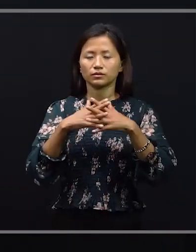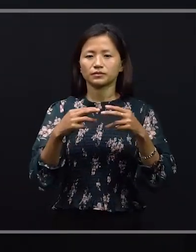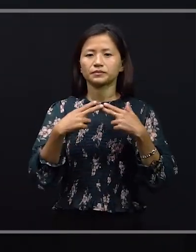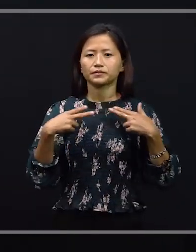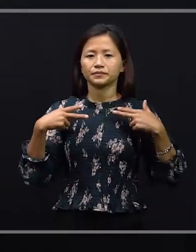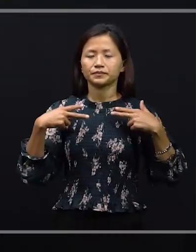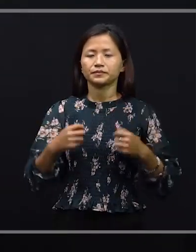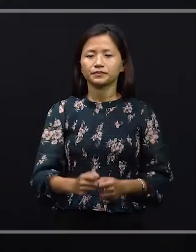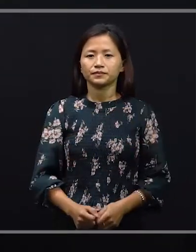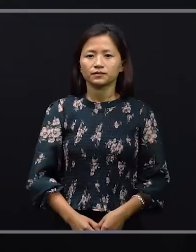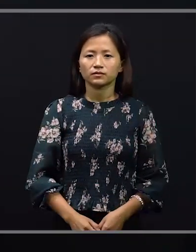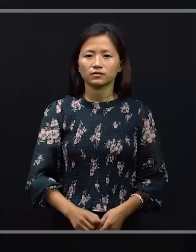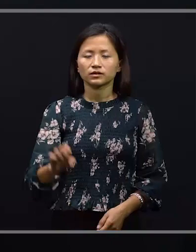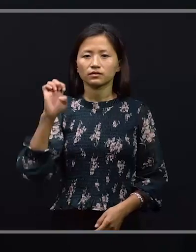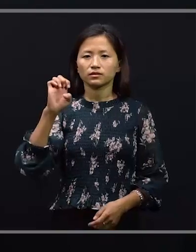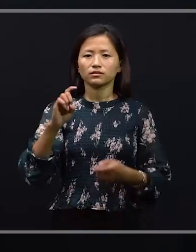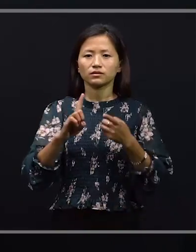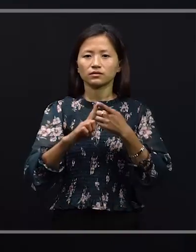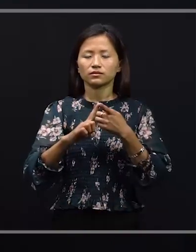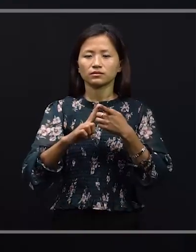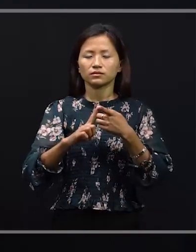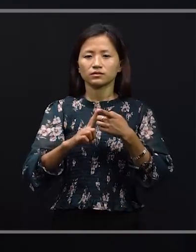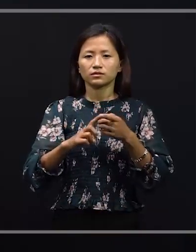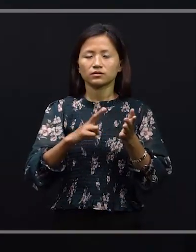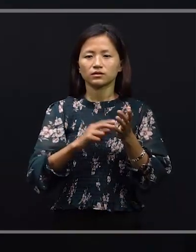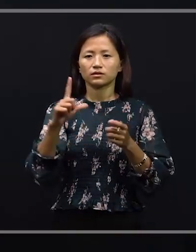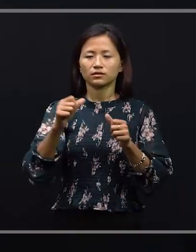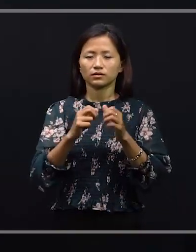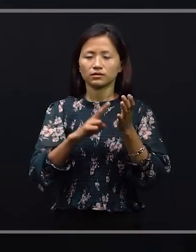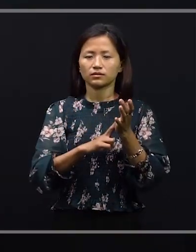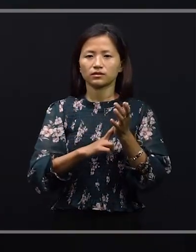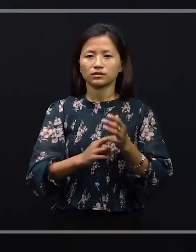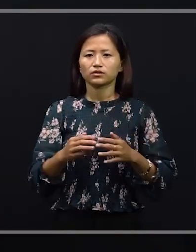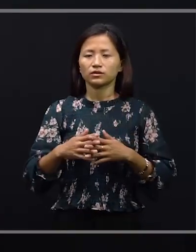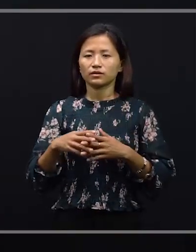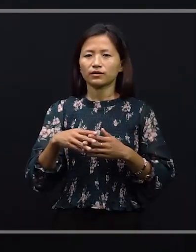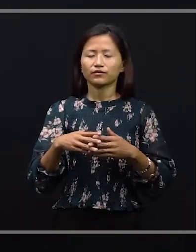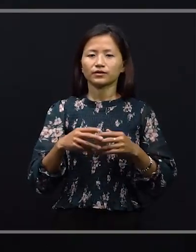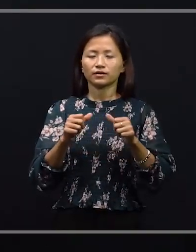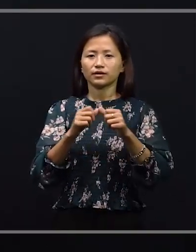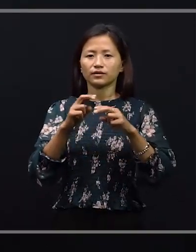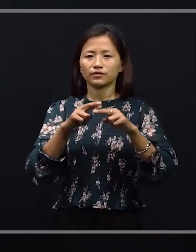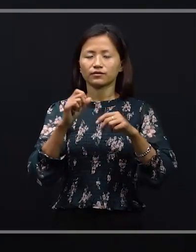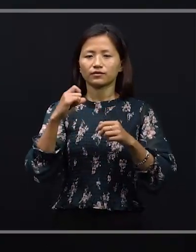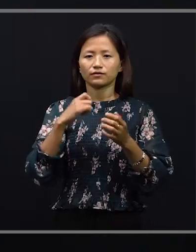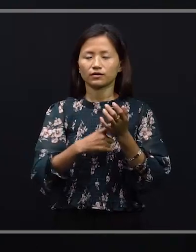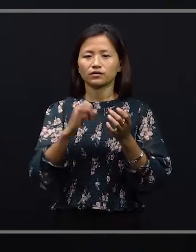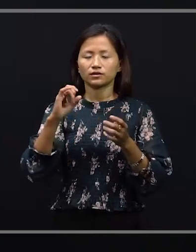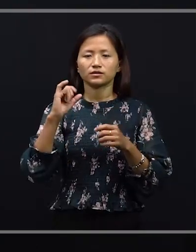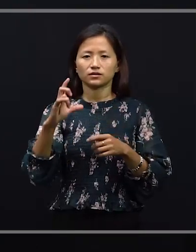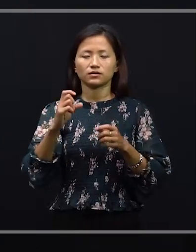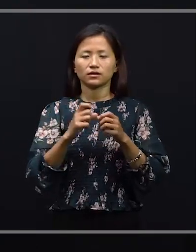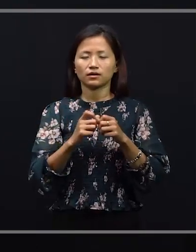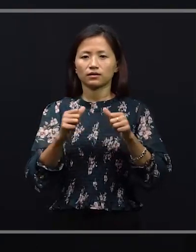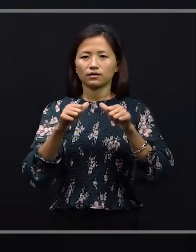in England. Then after his studies, he went to Africa, okay, to practice there, and there he